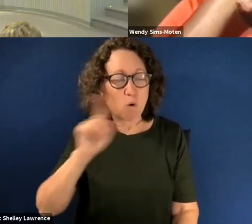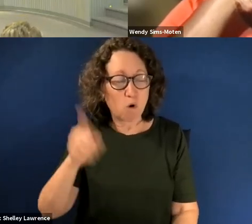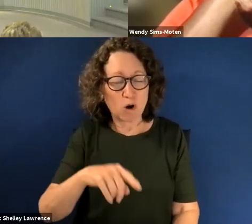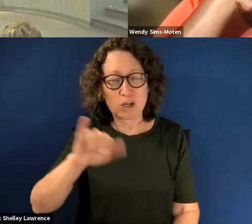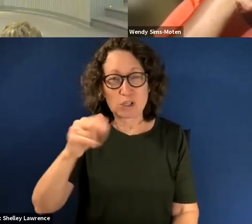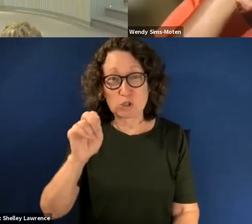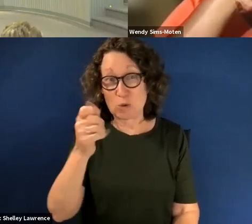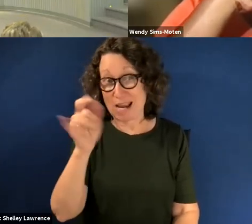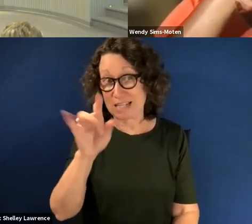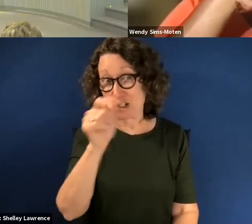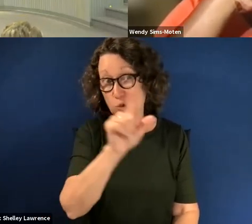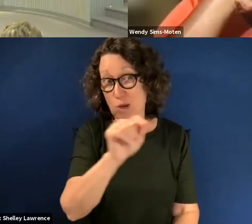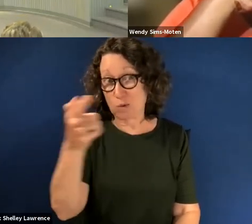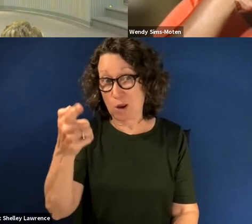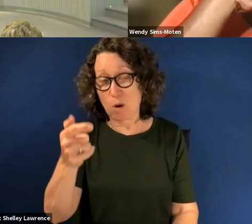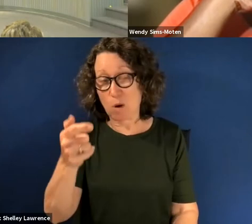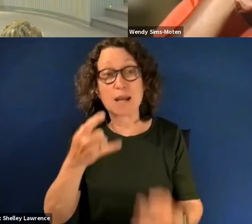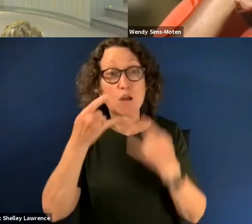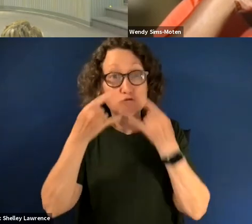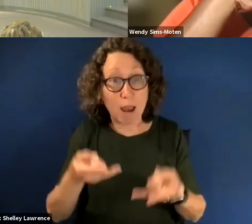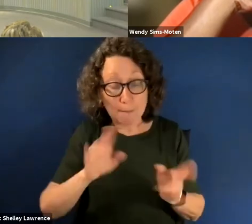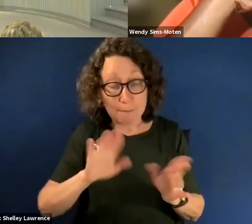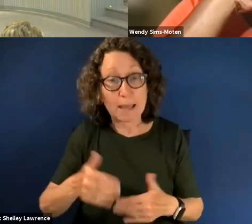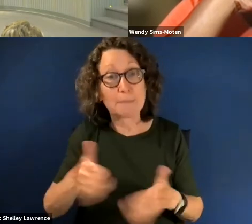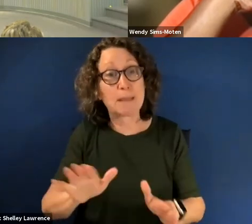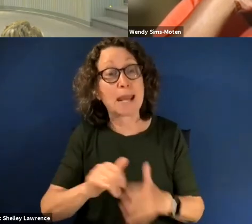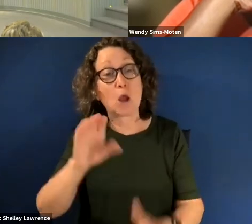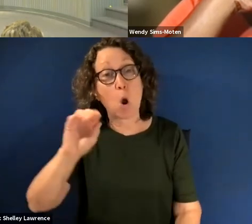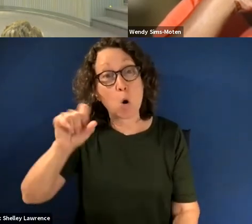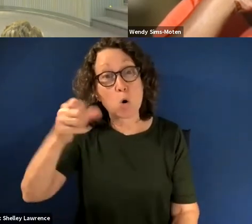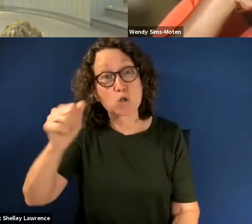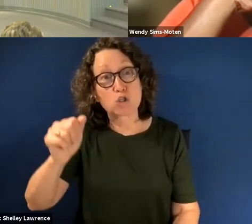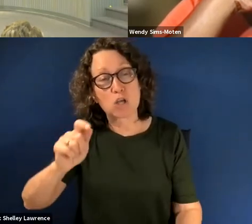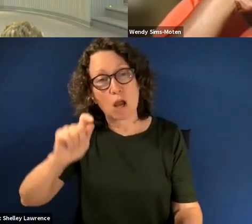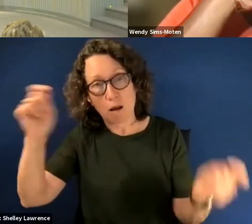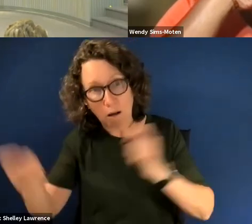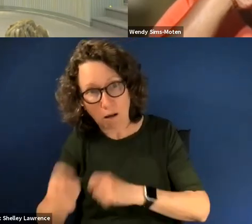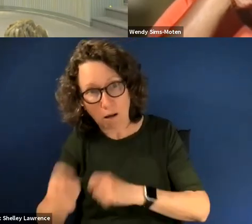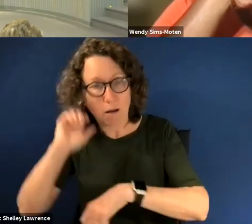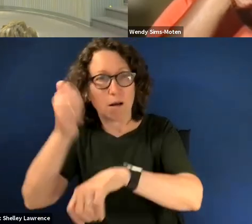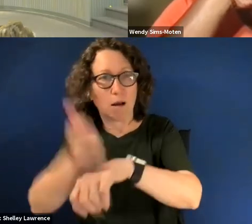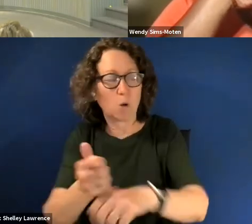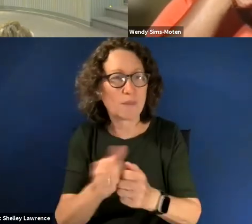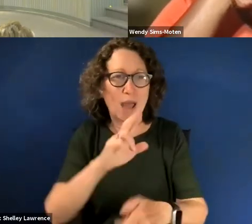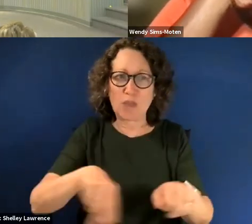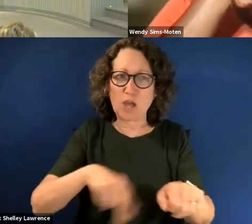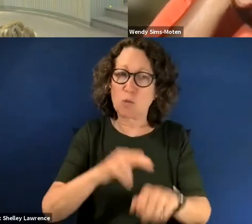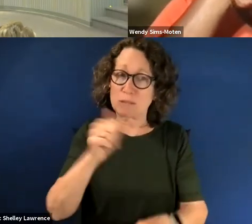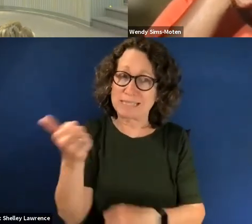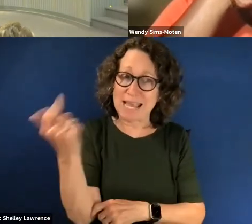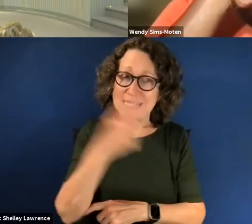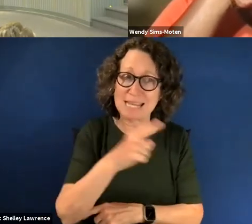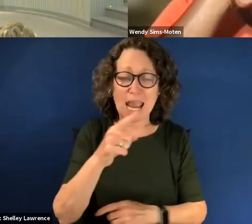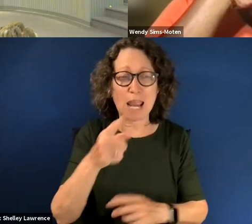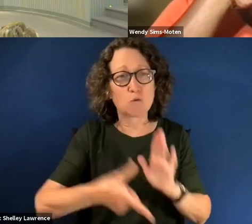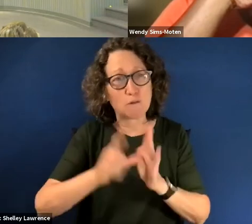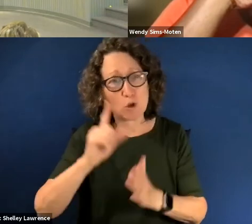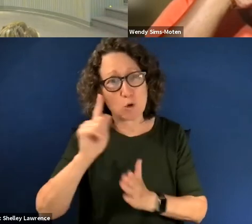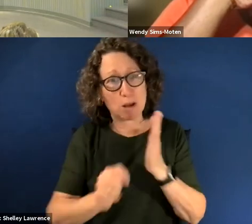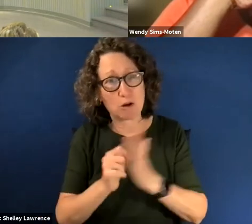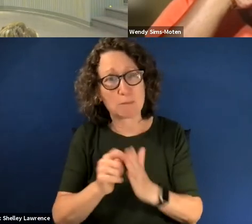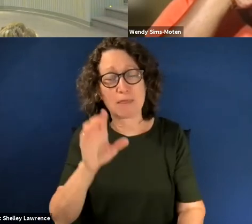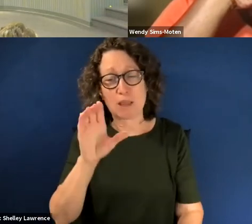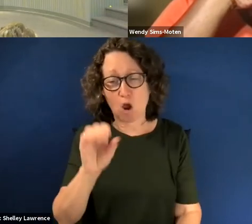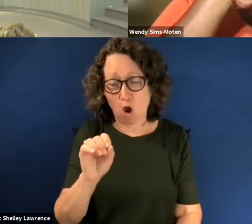2021, while dropping mask mandates, enabling OSHA revisions to take effect without the normal 10-day review period by the Office